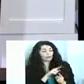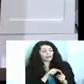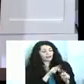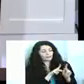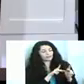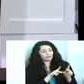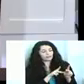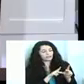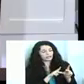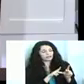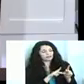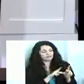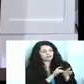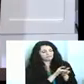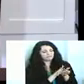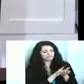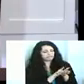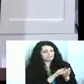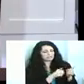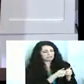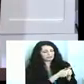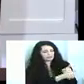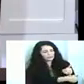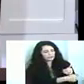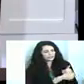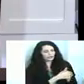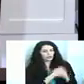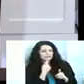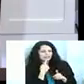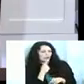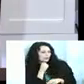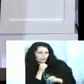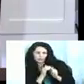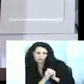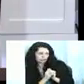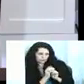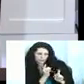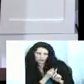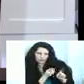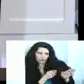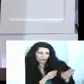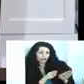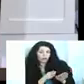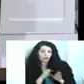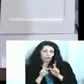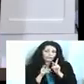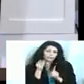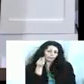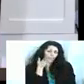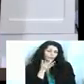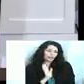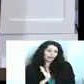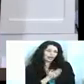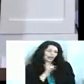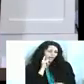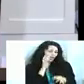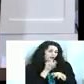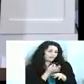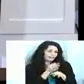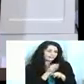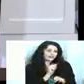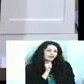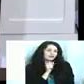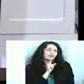aside, when people have said we don't worship in the right way, when we've been told that our faith is not the